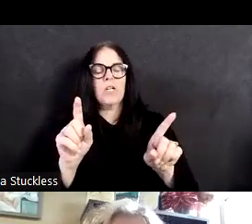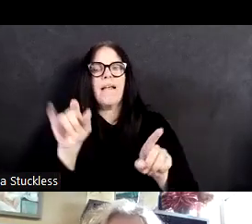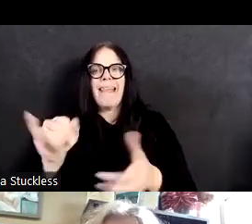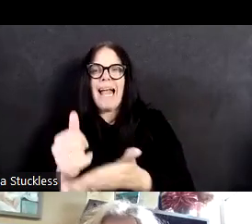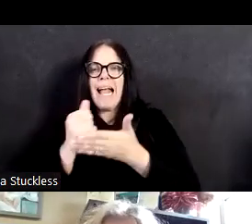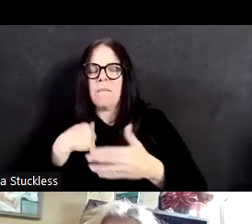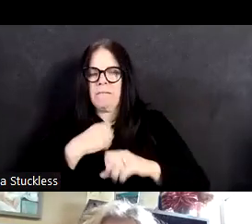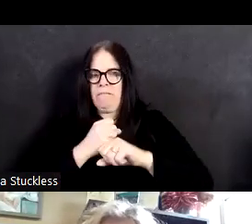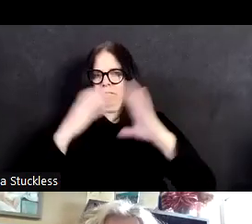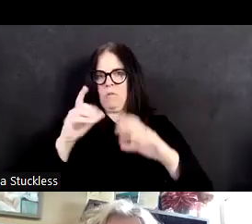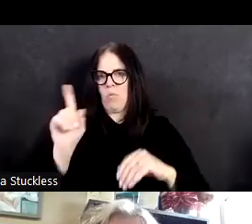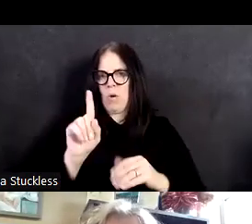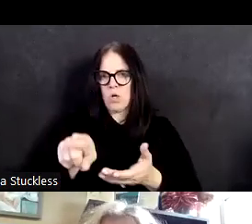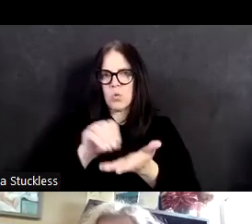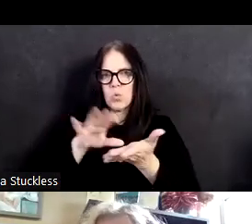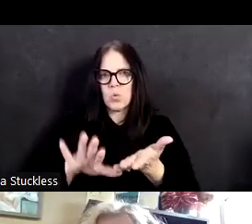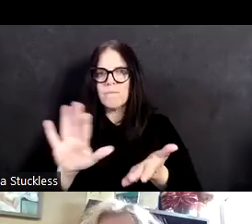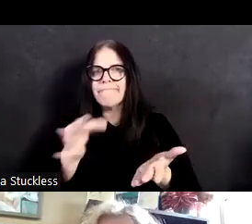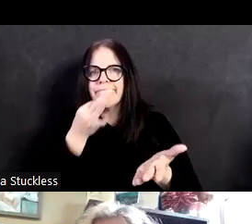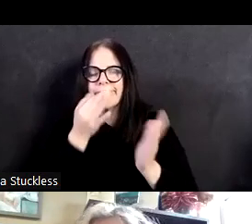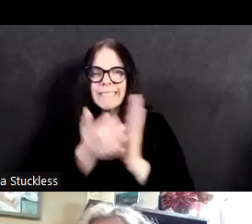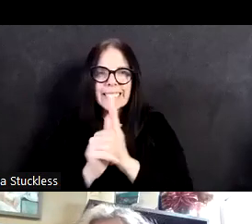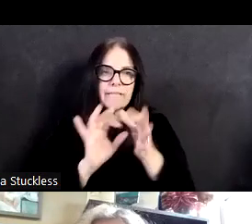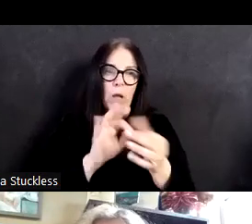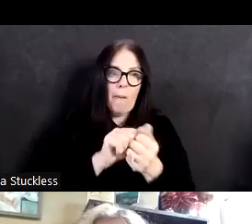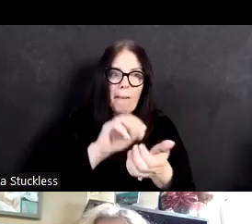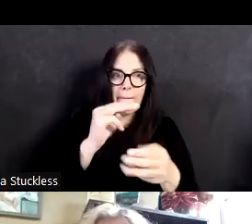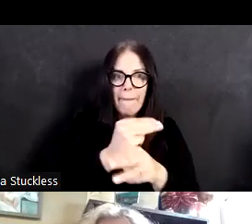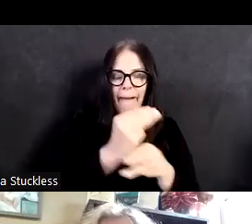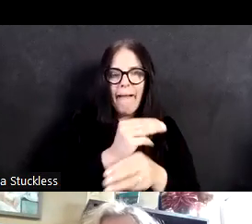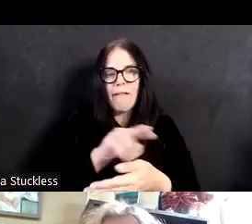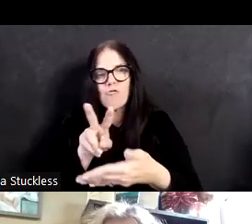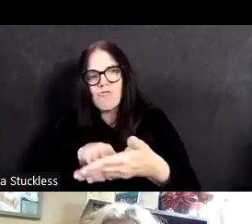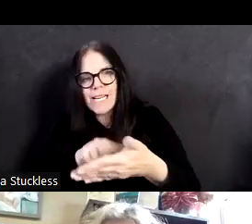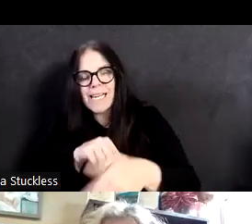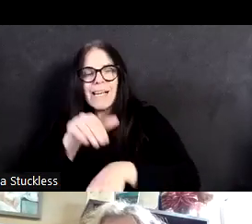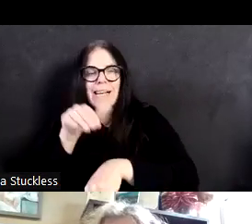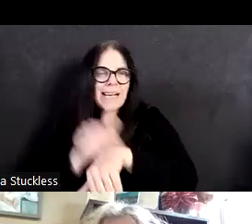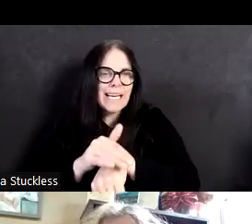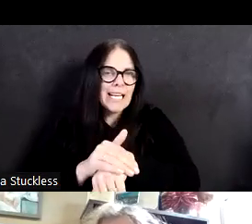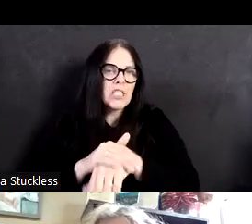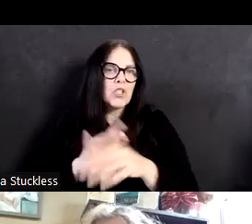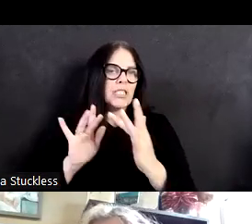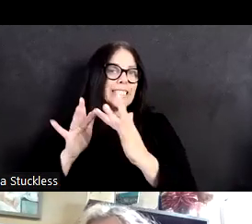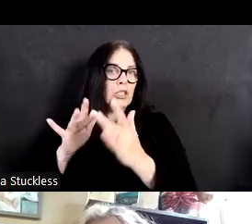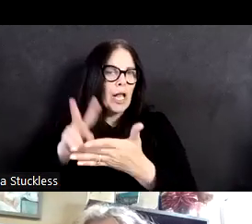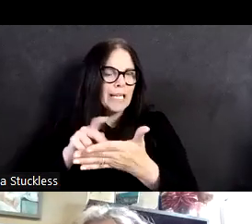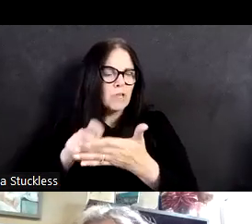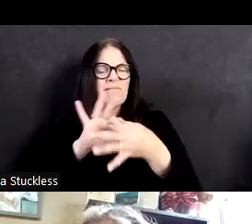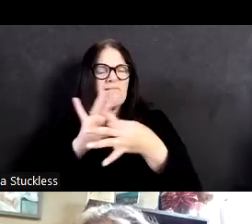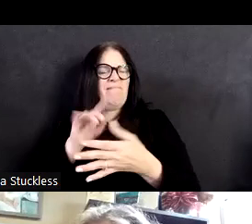out where students' skills were with math, with reading, English, digital literacy, and those areas.